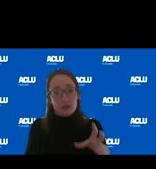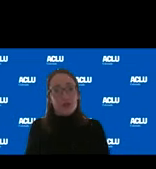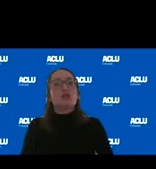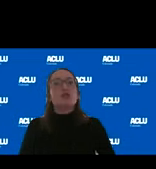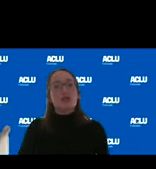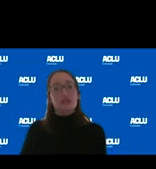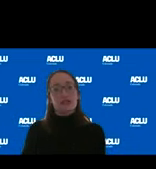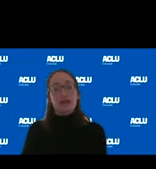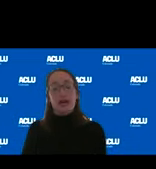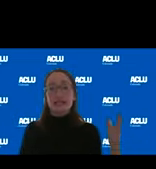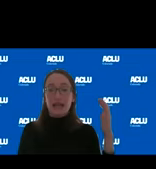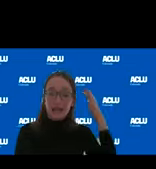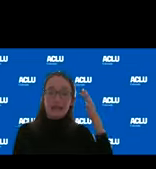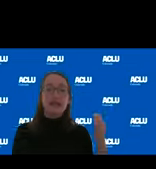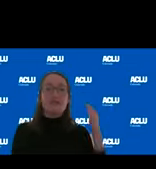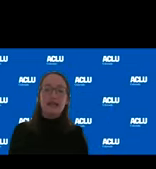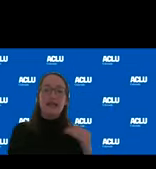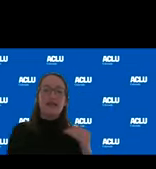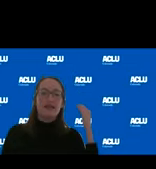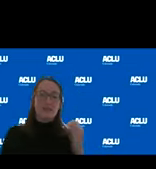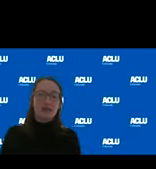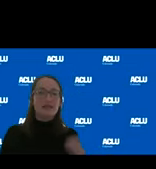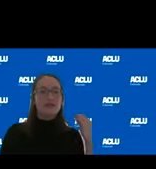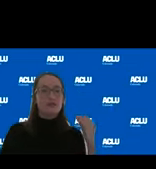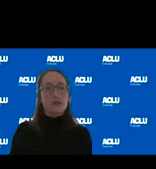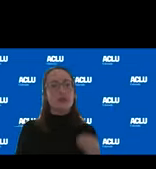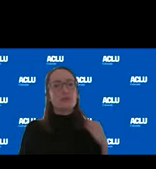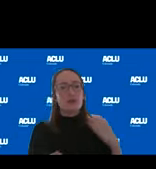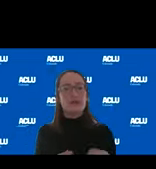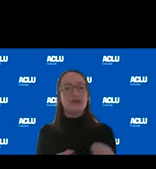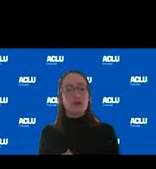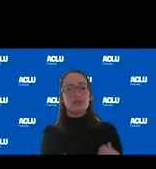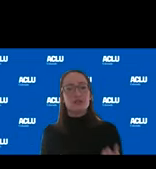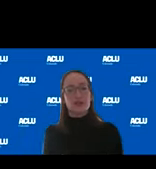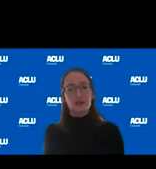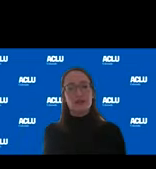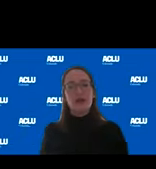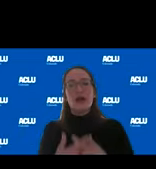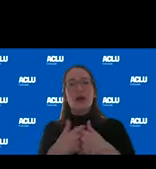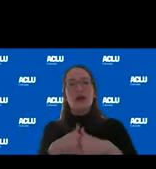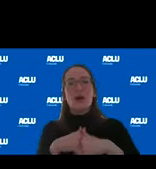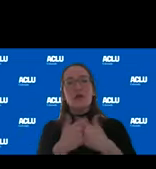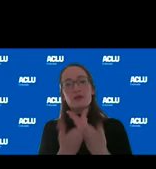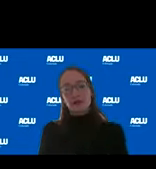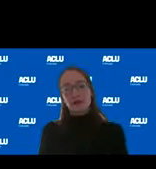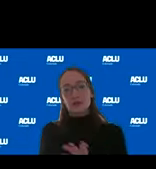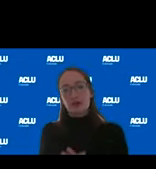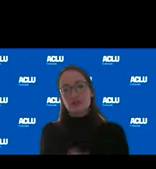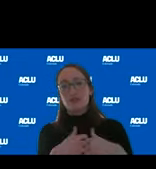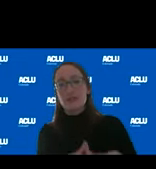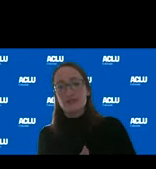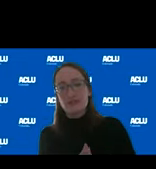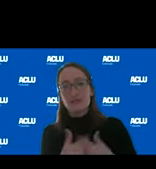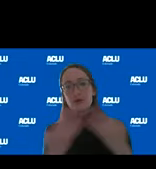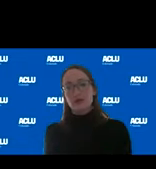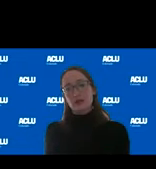individual, there's a huge collective impact. And honestly, I would take that mindset into voting and really talking to your networks. I'll email everyone else the